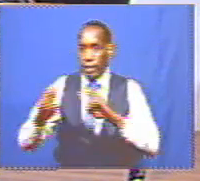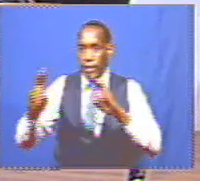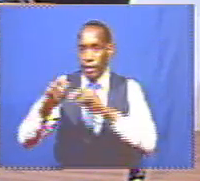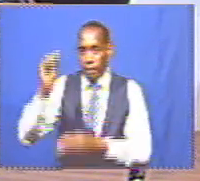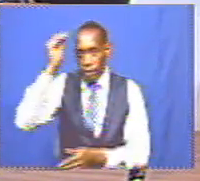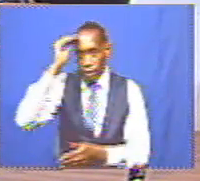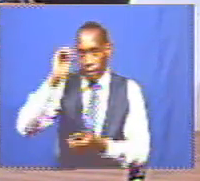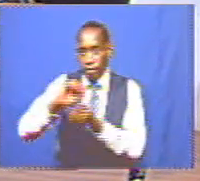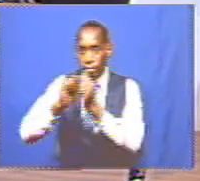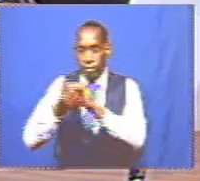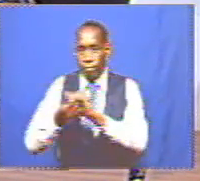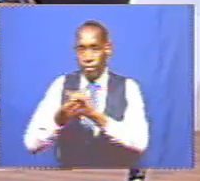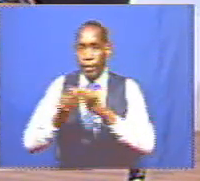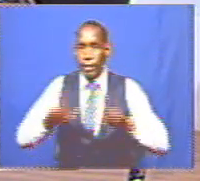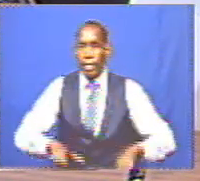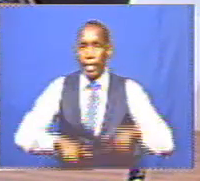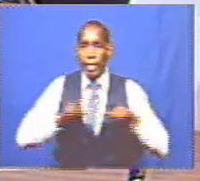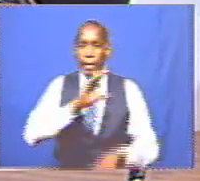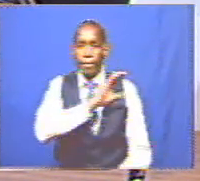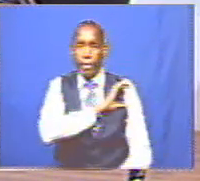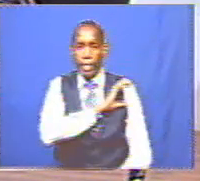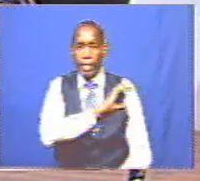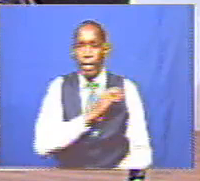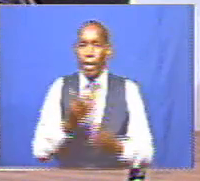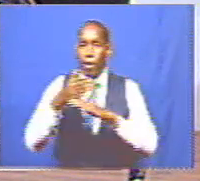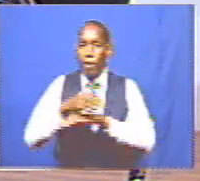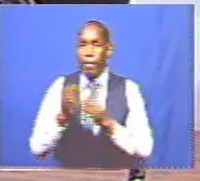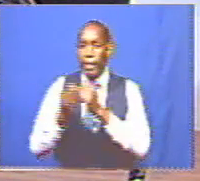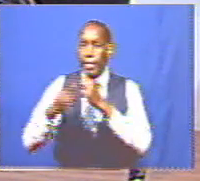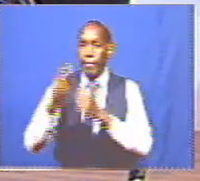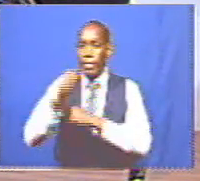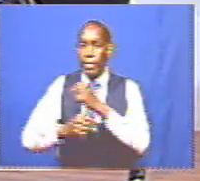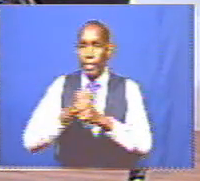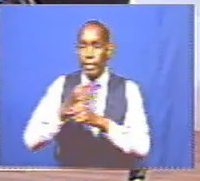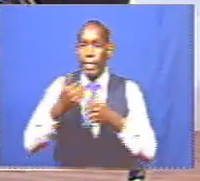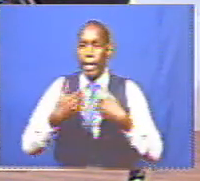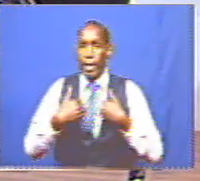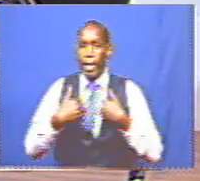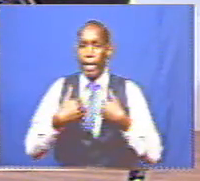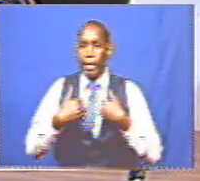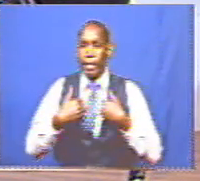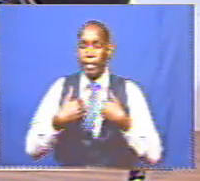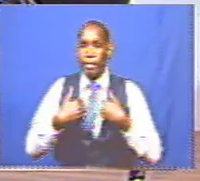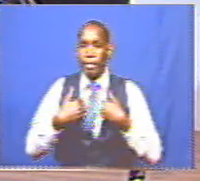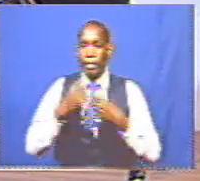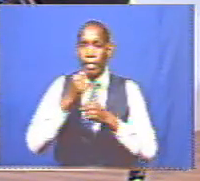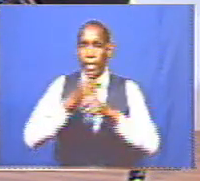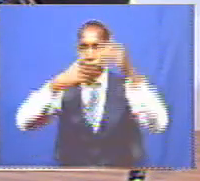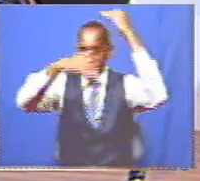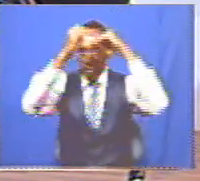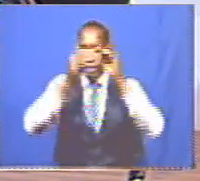did live in Canada for over 17 years with a background in university administration and corporate